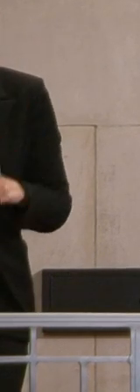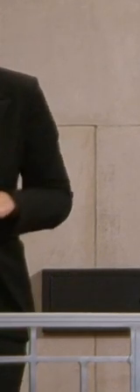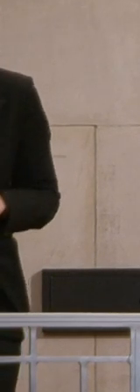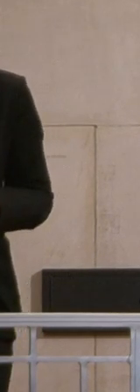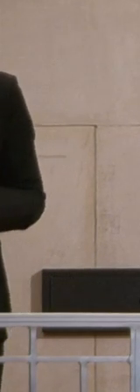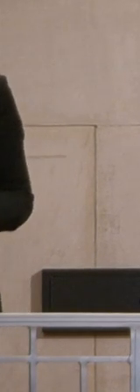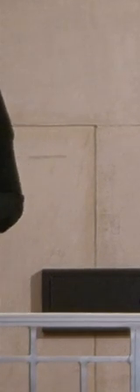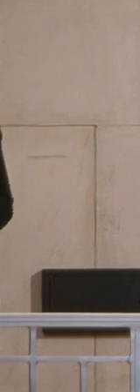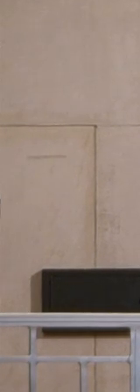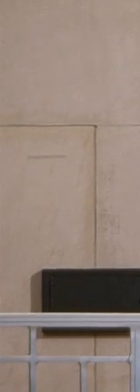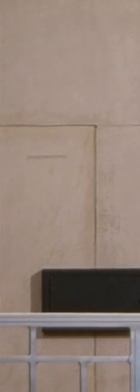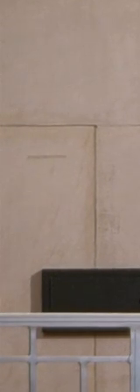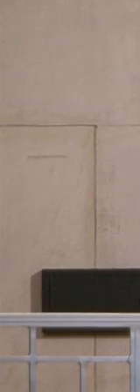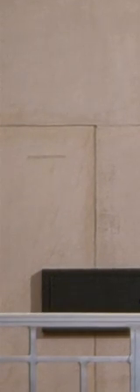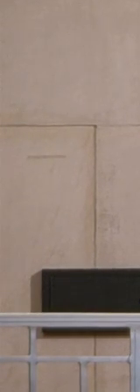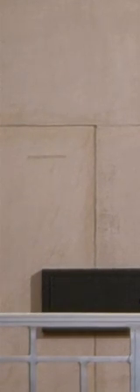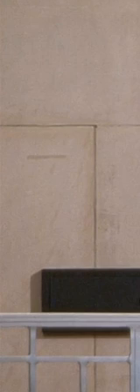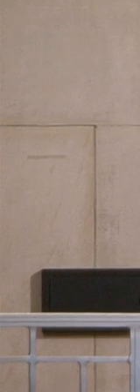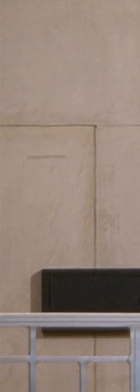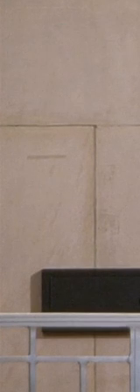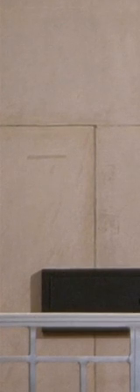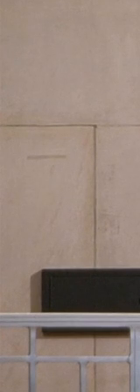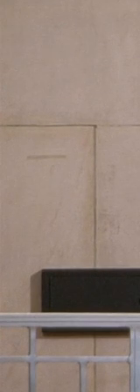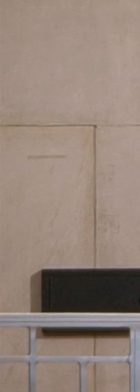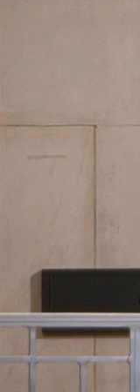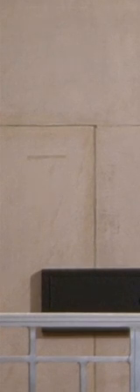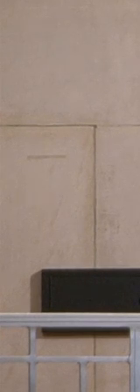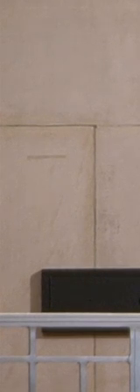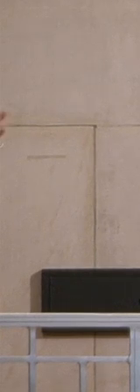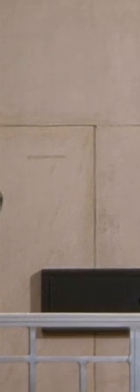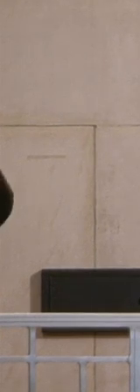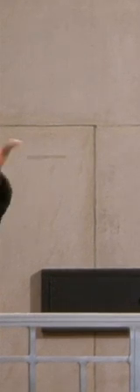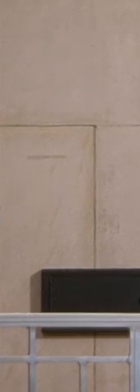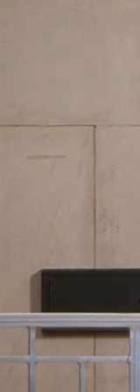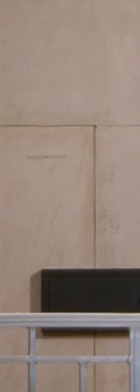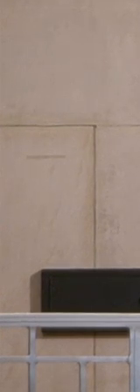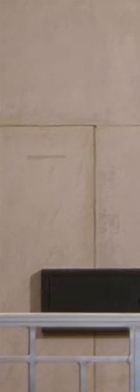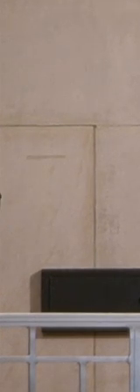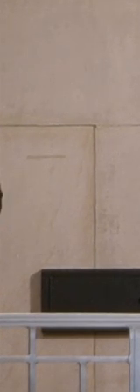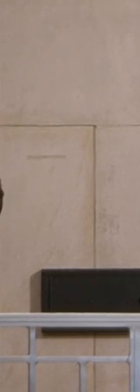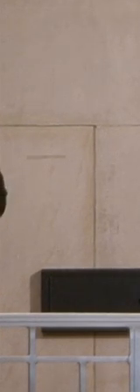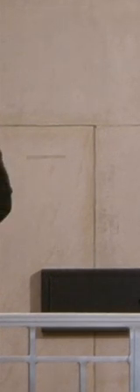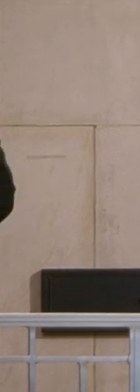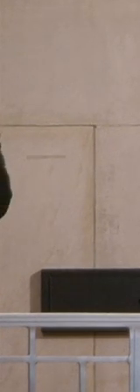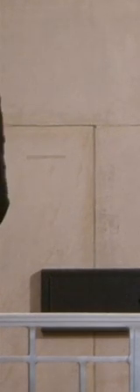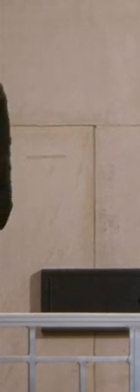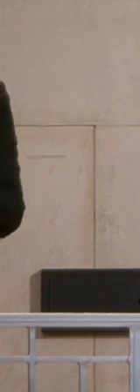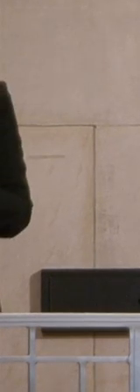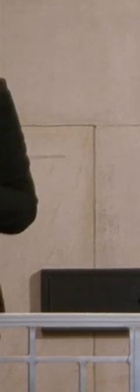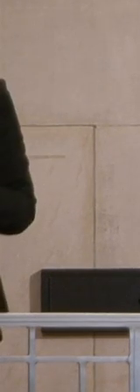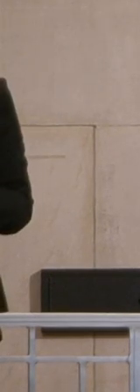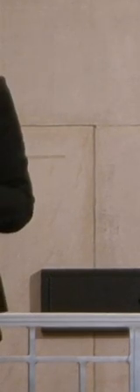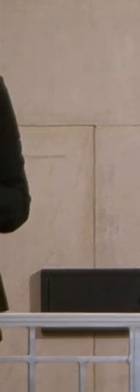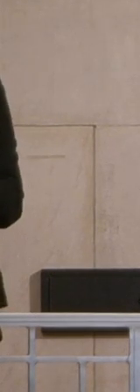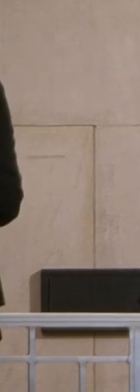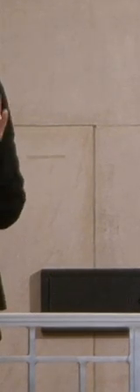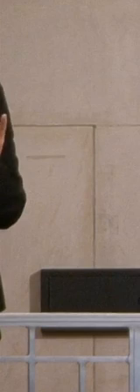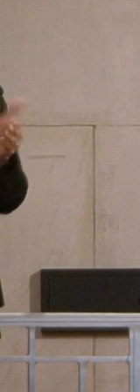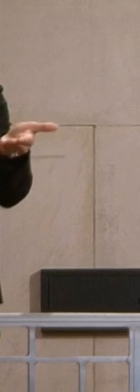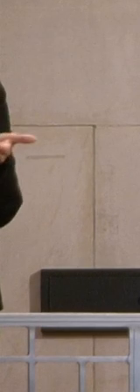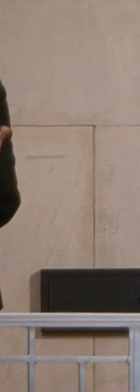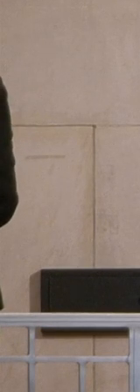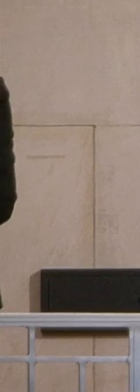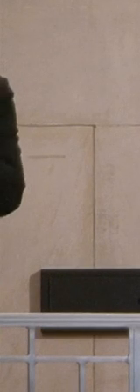that will support employment of LGBT individuals here at the department. All DOJ employees are invited to attend the